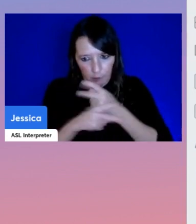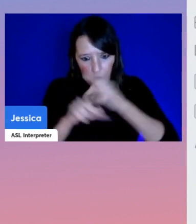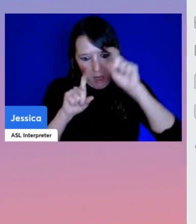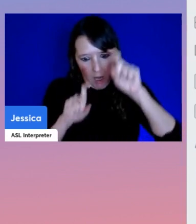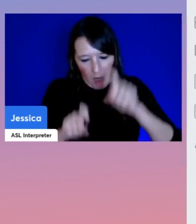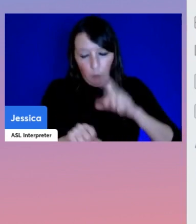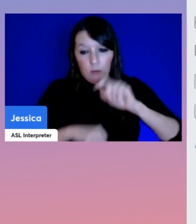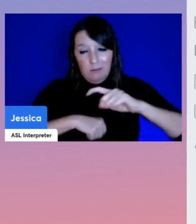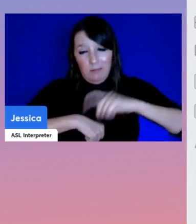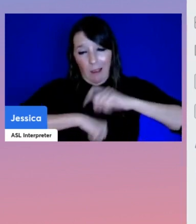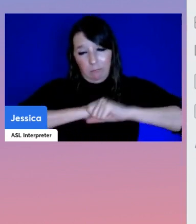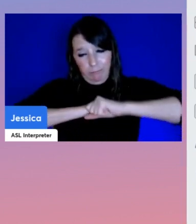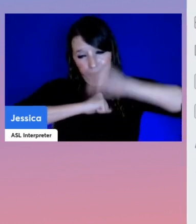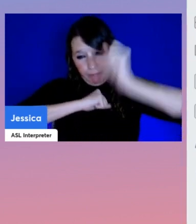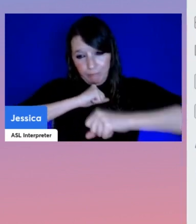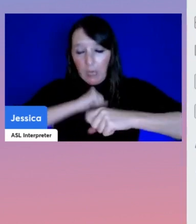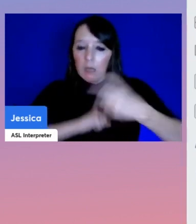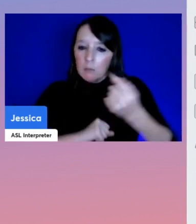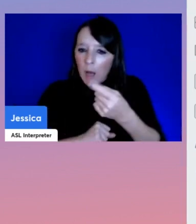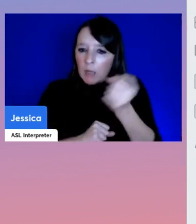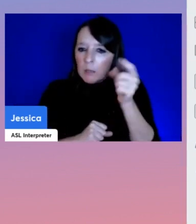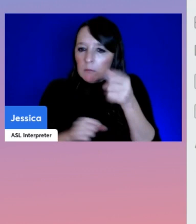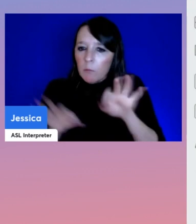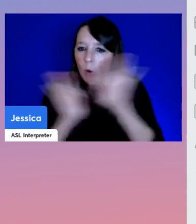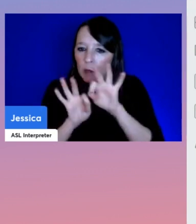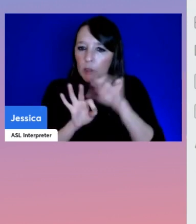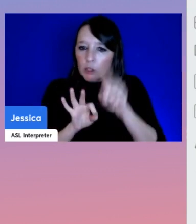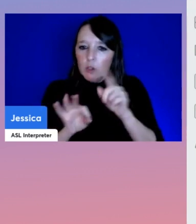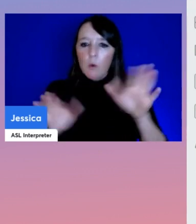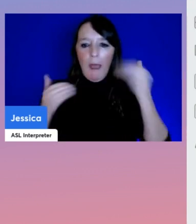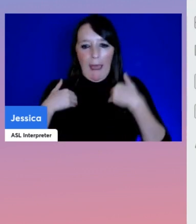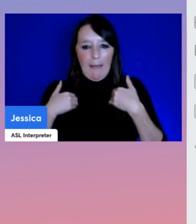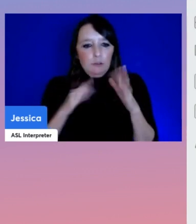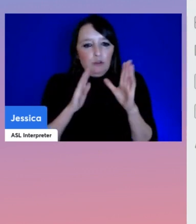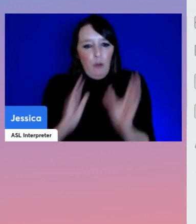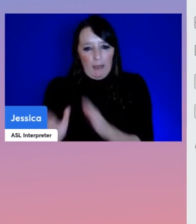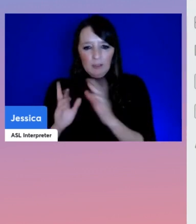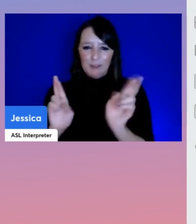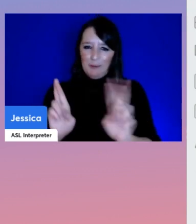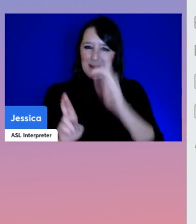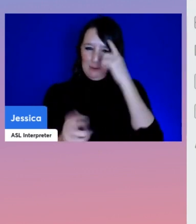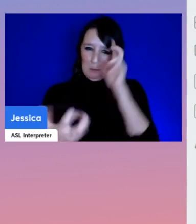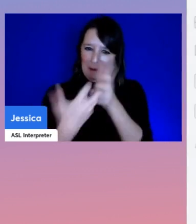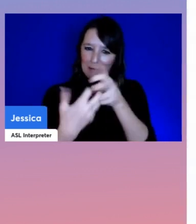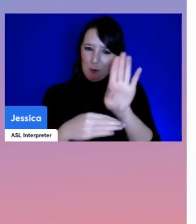time, but you need to define what strategy makes sense for you, basically.